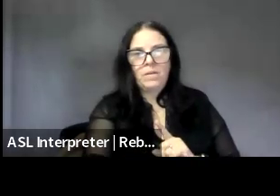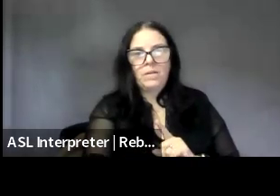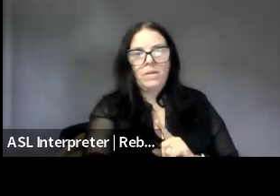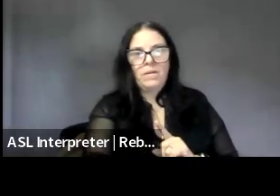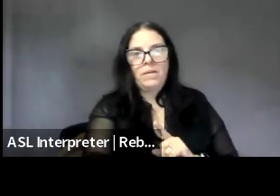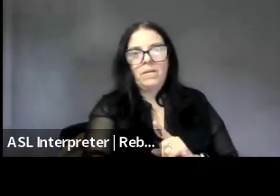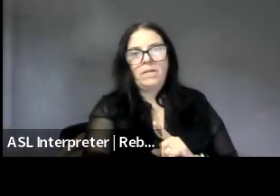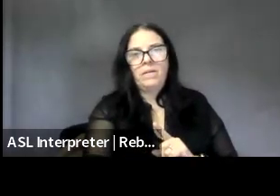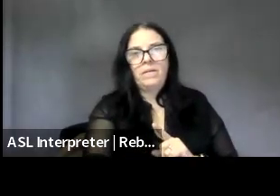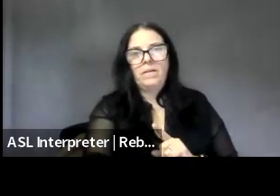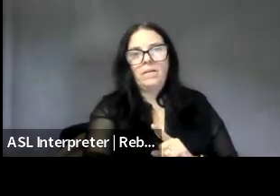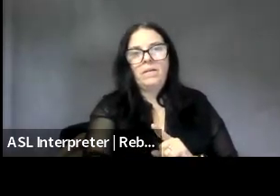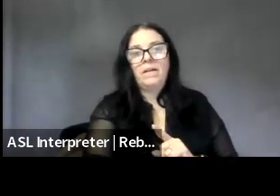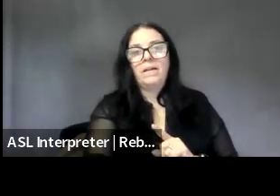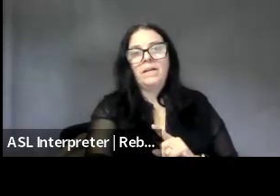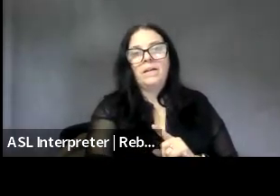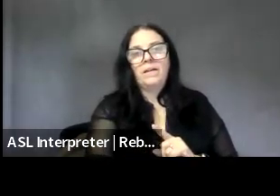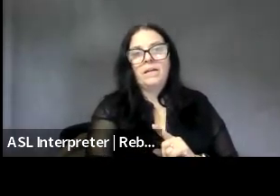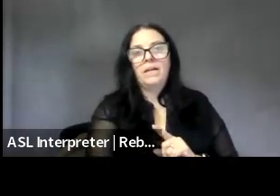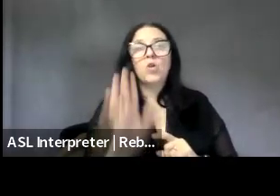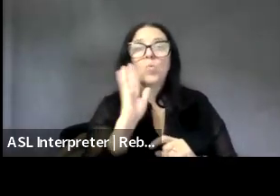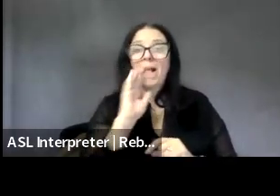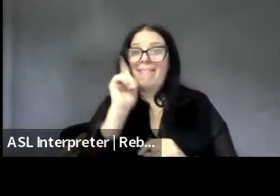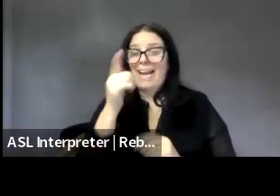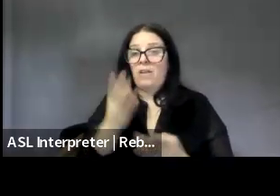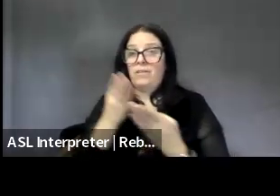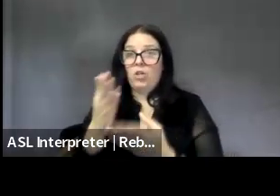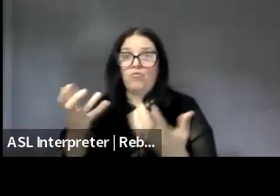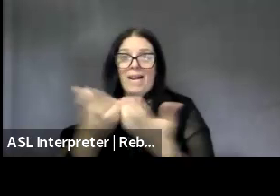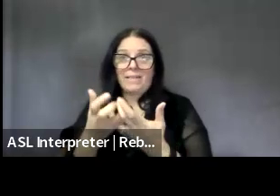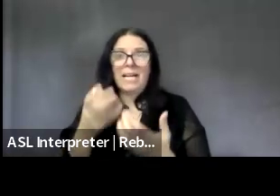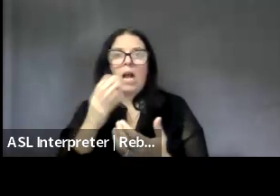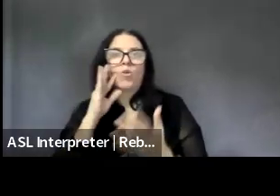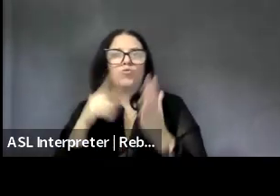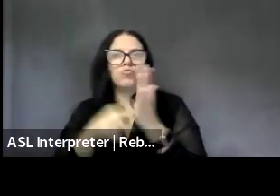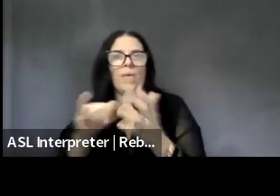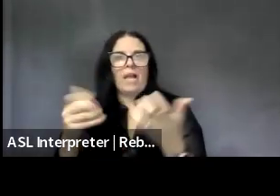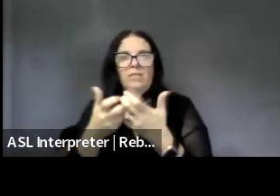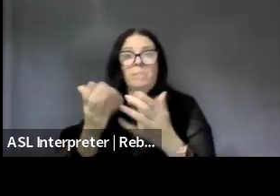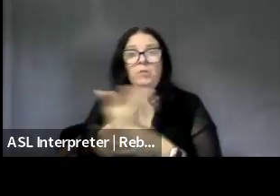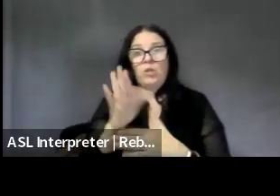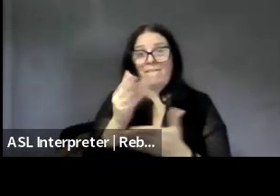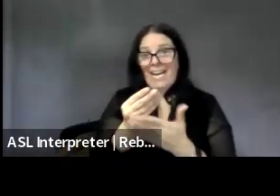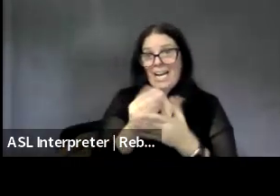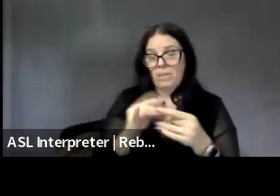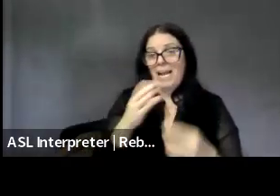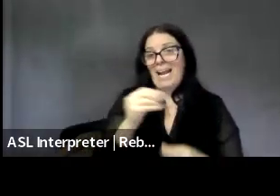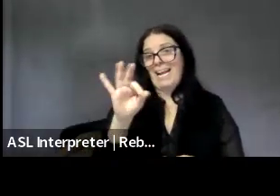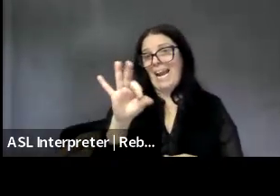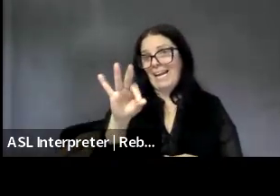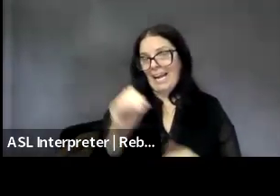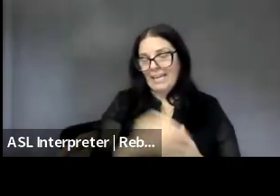do a reconciliation and show that reconciliation between your financial statements and the 990. You have a